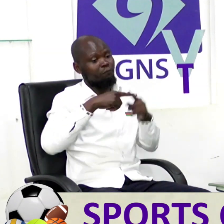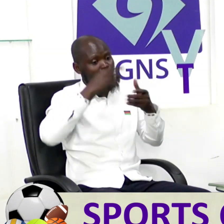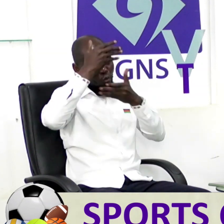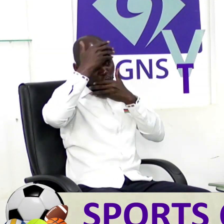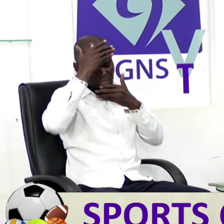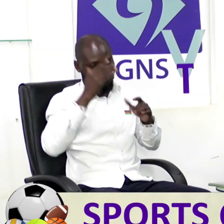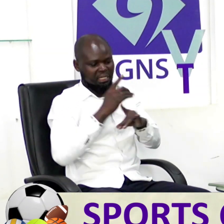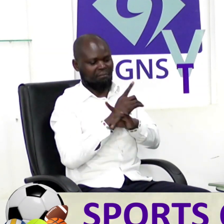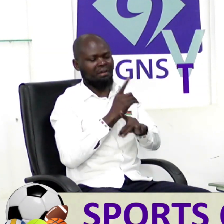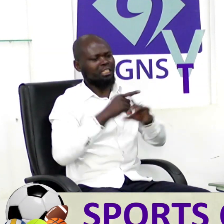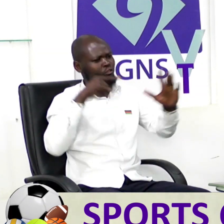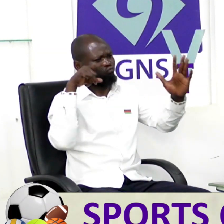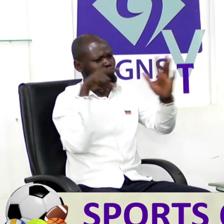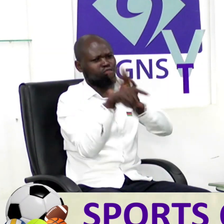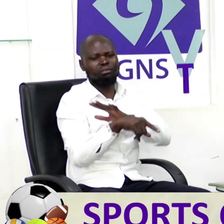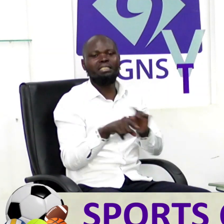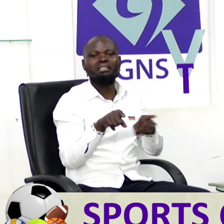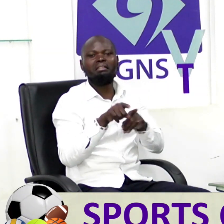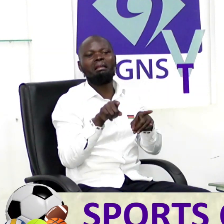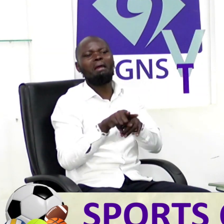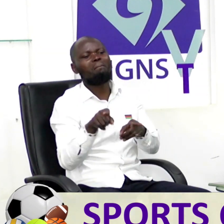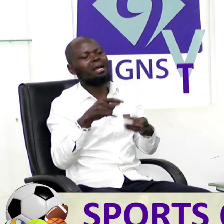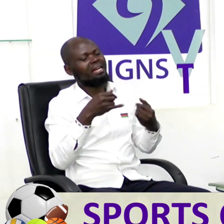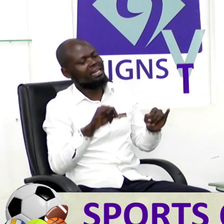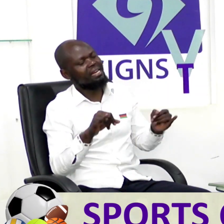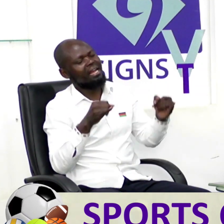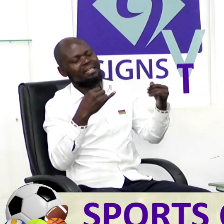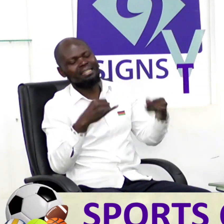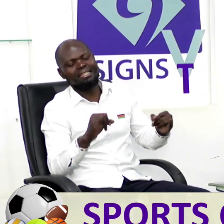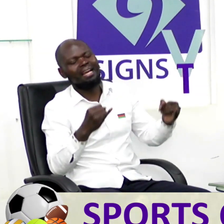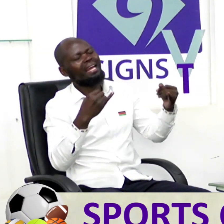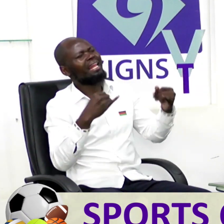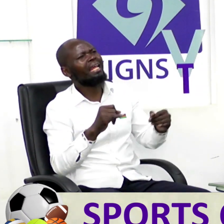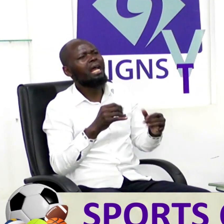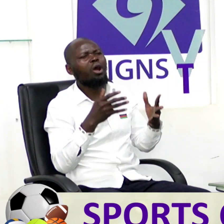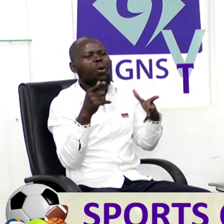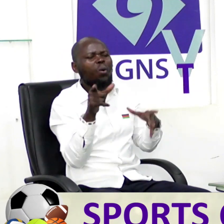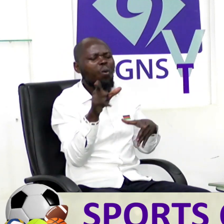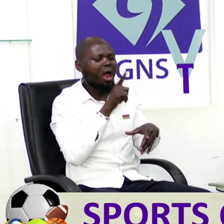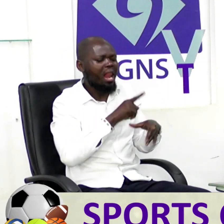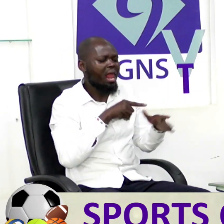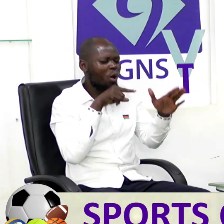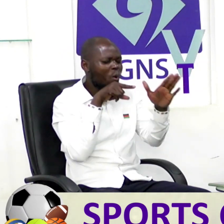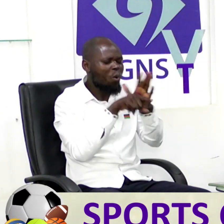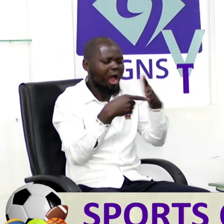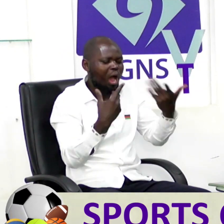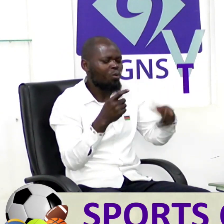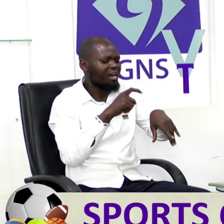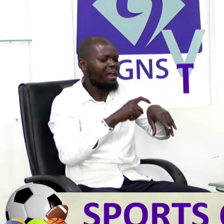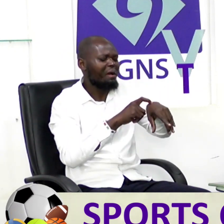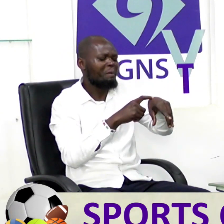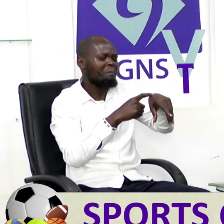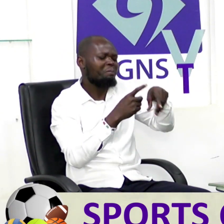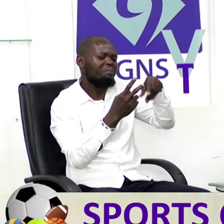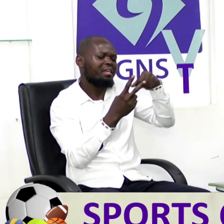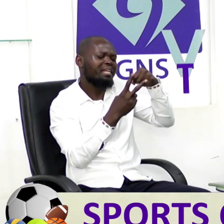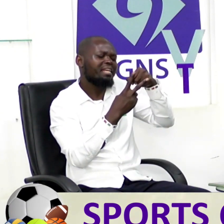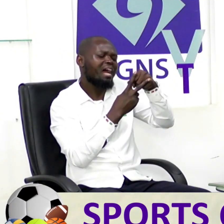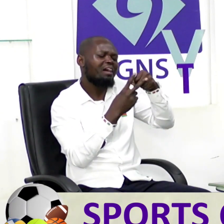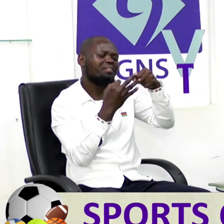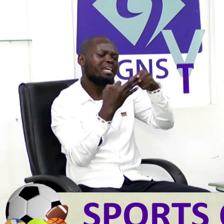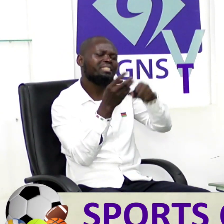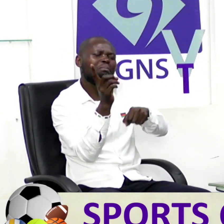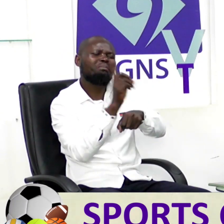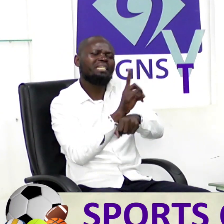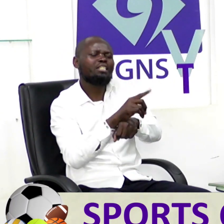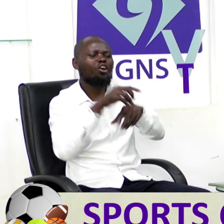A man who plays at PSG, the Morocco defender, scored, and they have really tried, and probably it was due